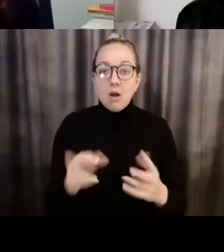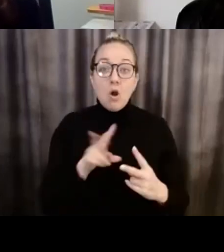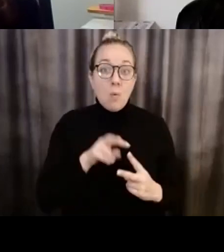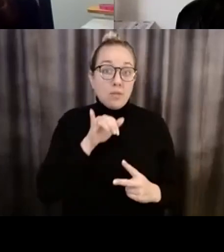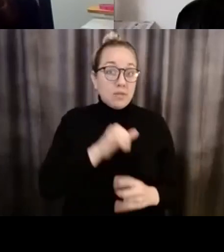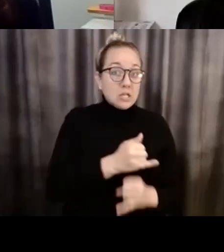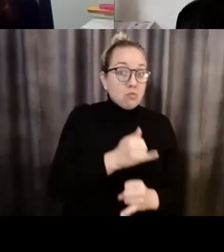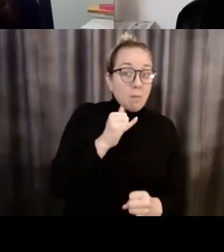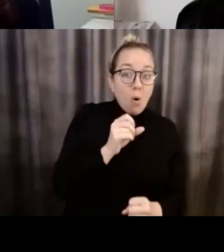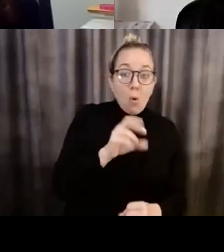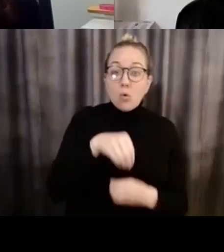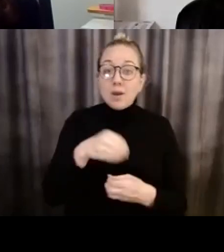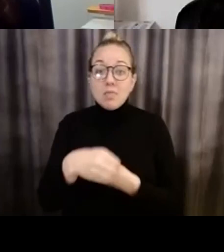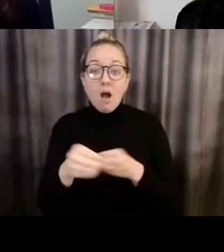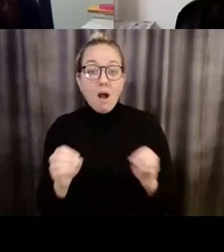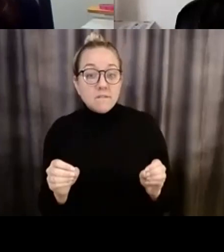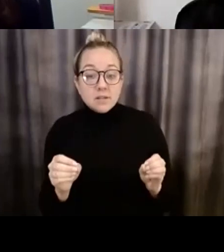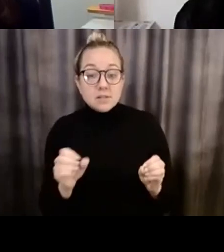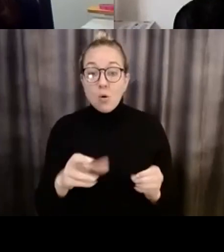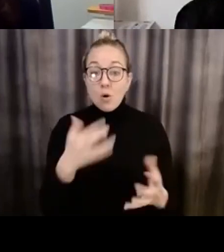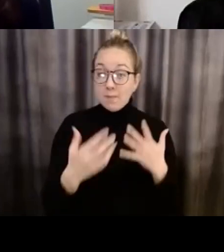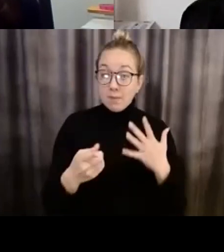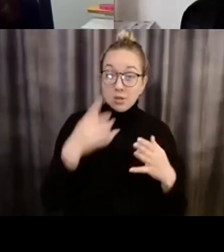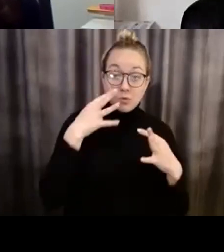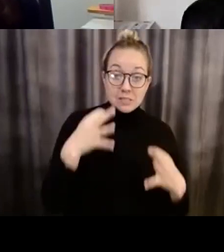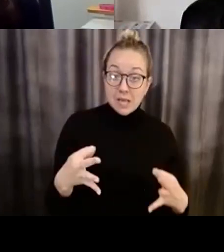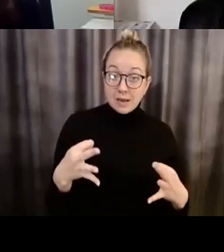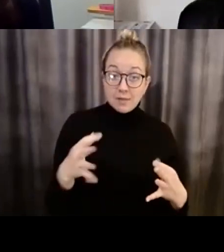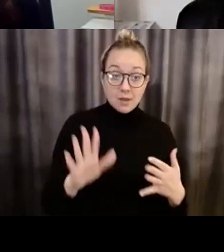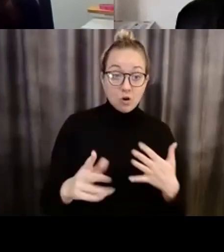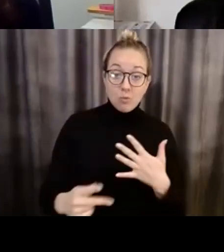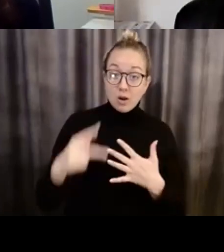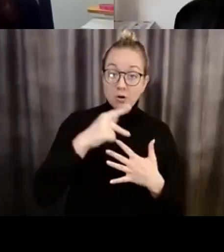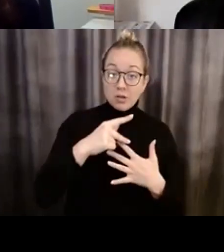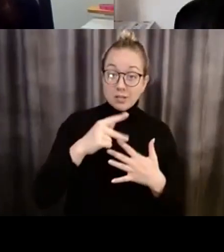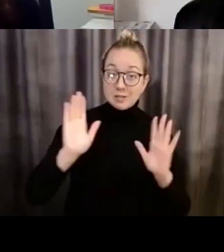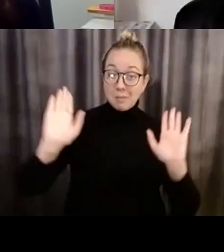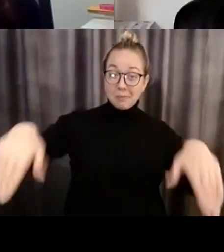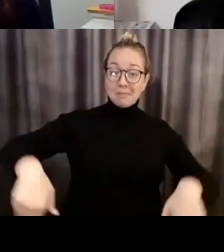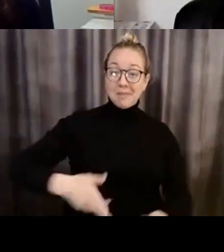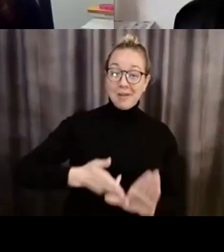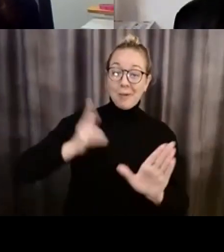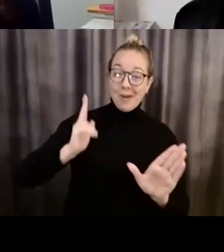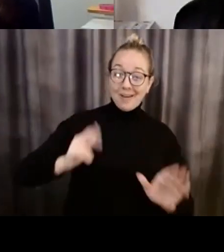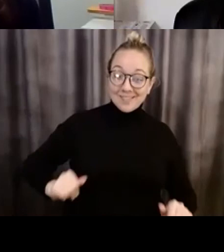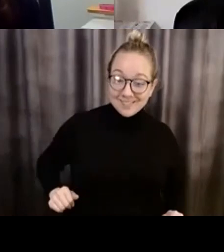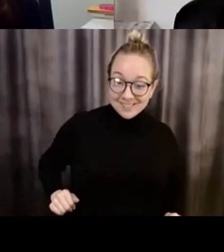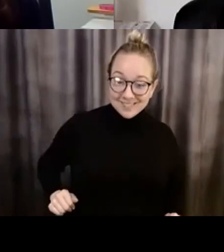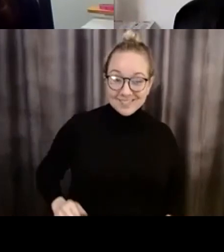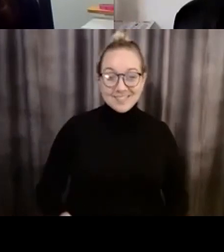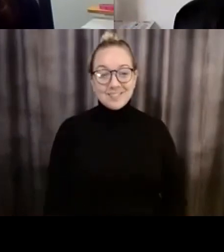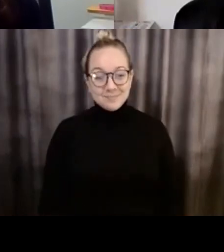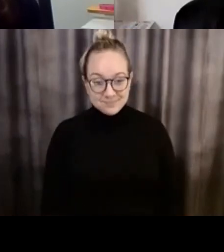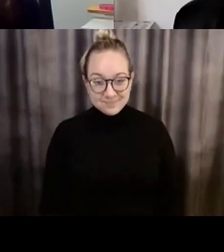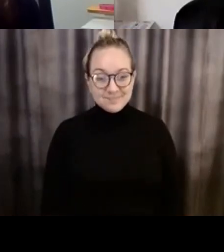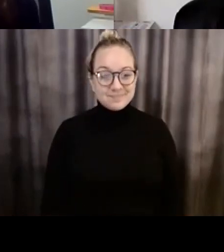that's back in the office, or maybe you decided priority is, hey, leave it all behind and I'm just gonna,